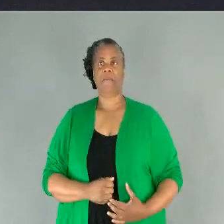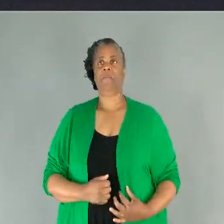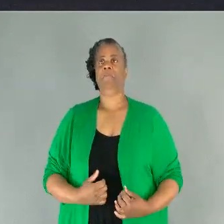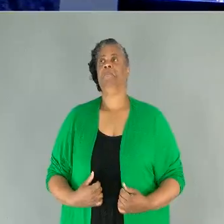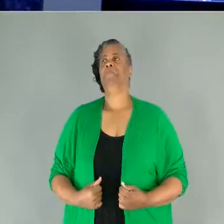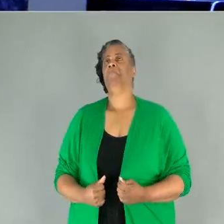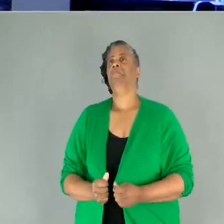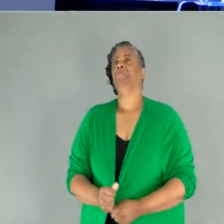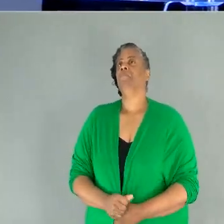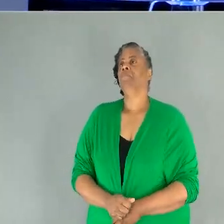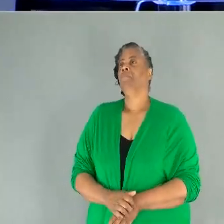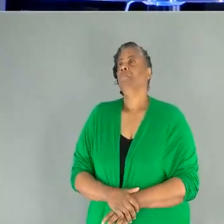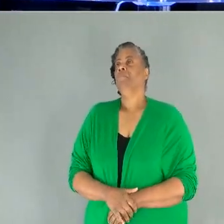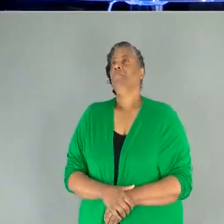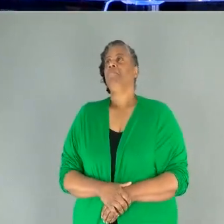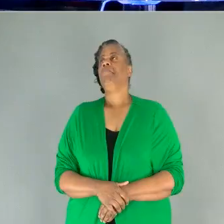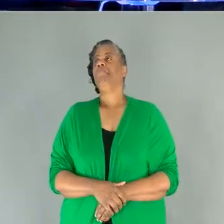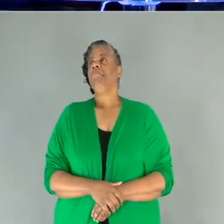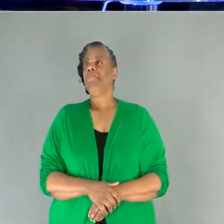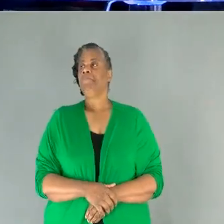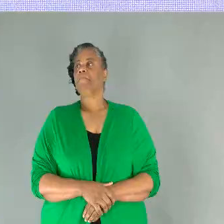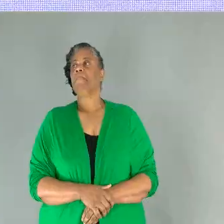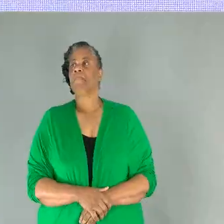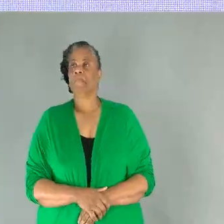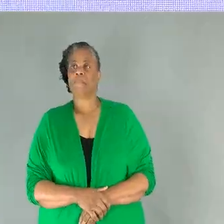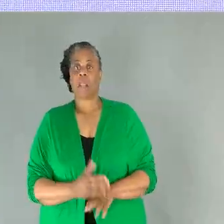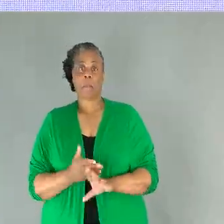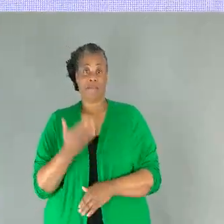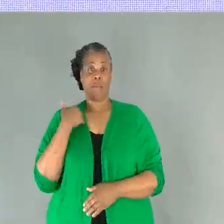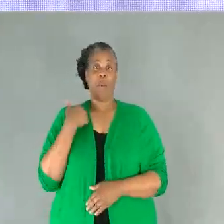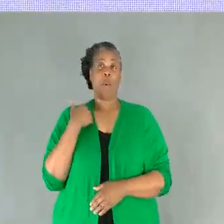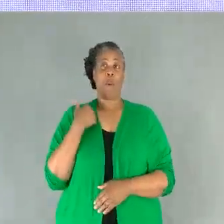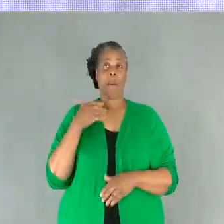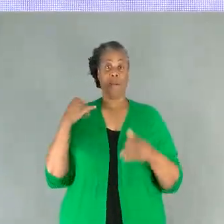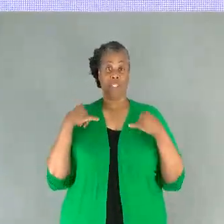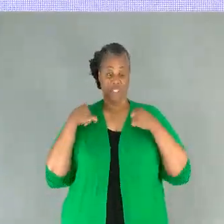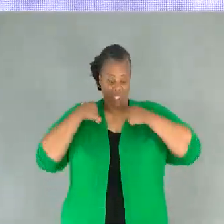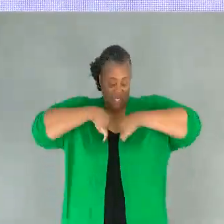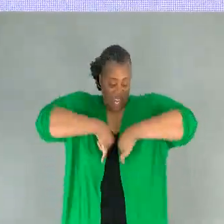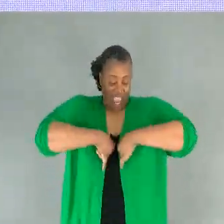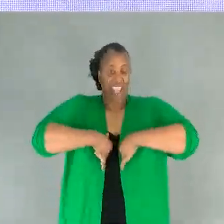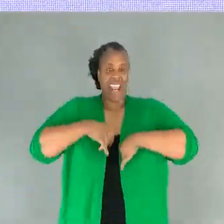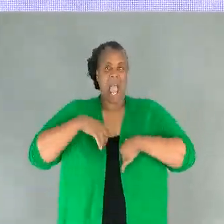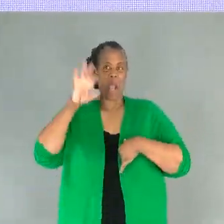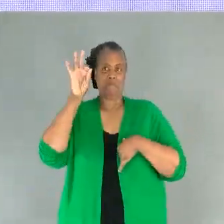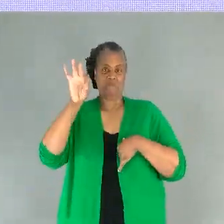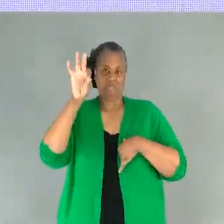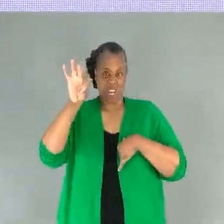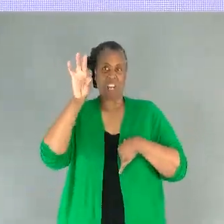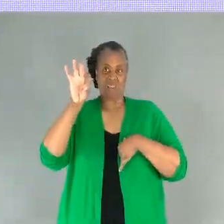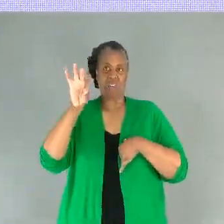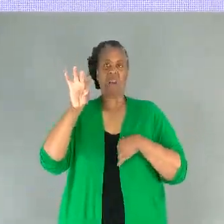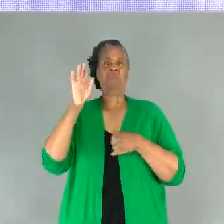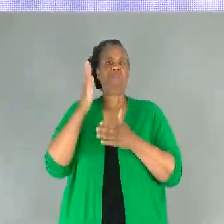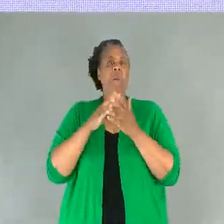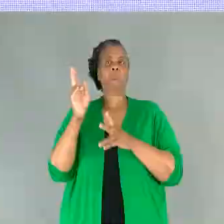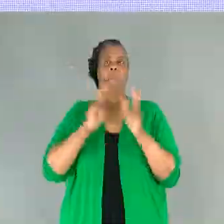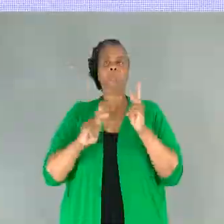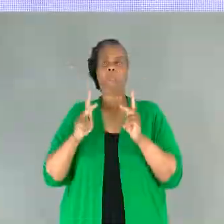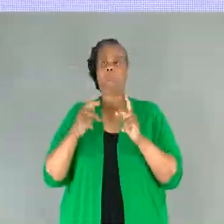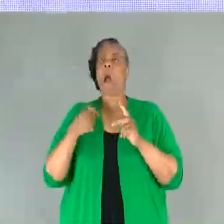preached in this jacket during the 7:30 service, and I've already received several